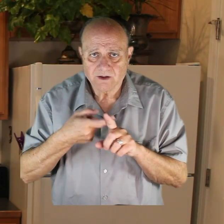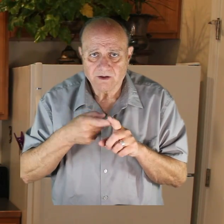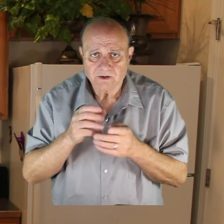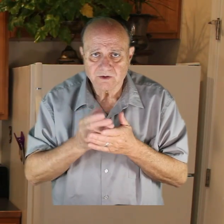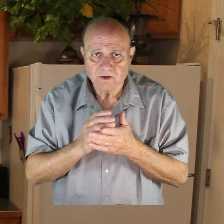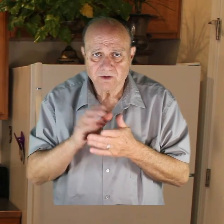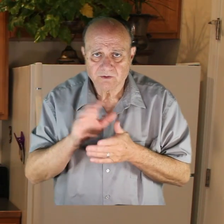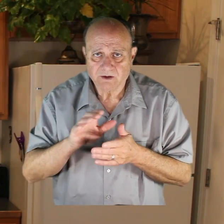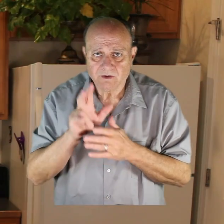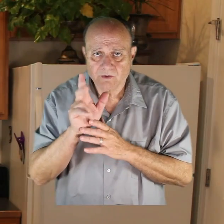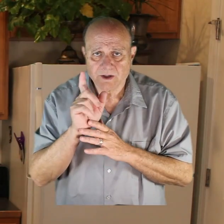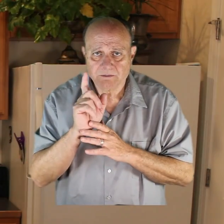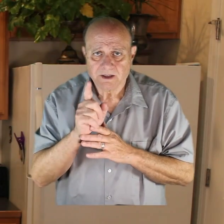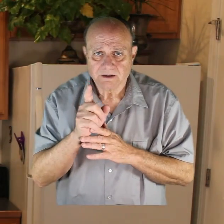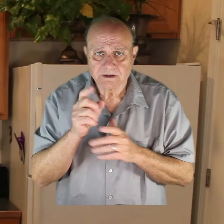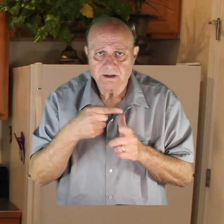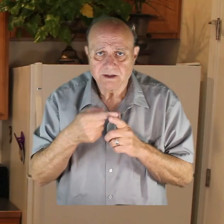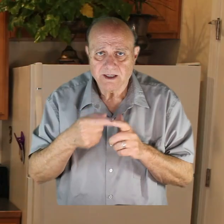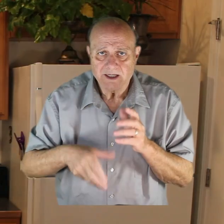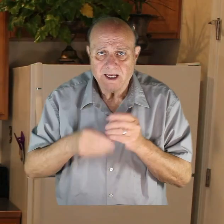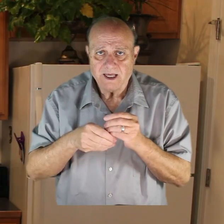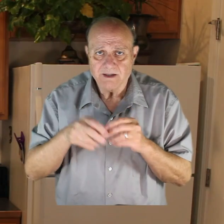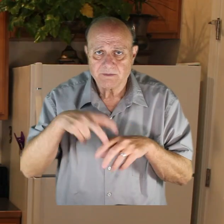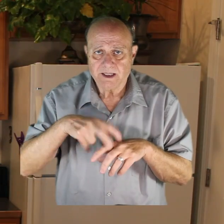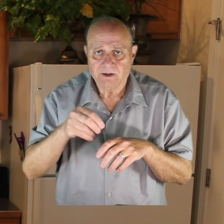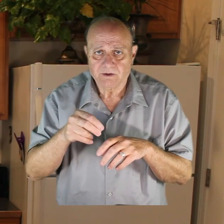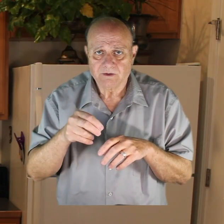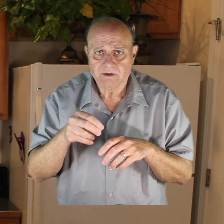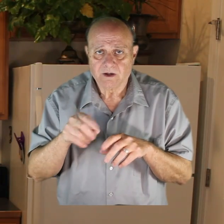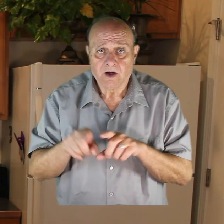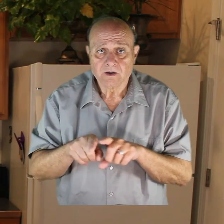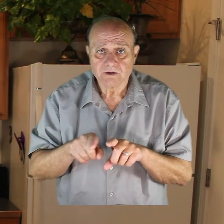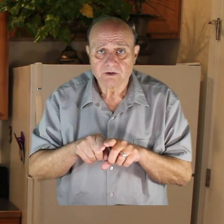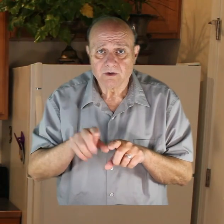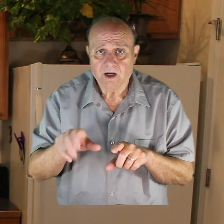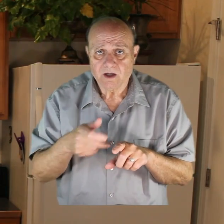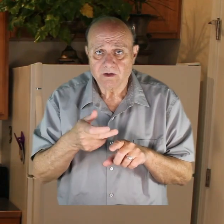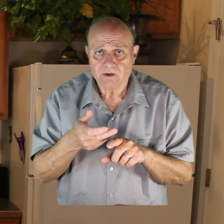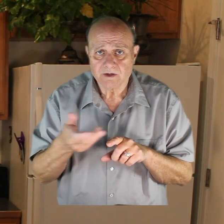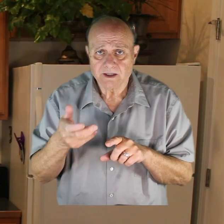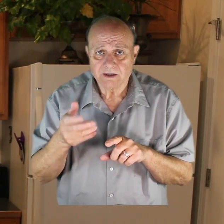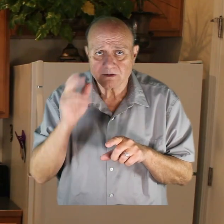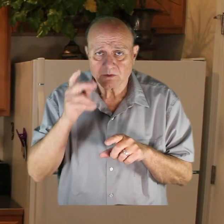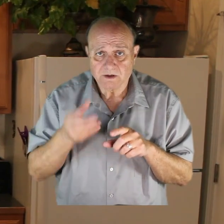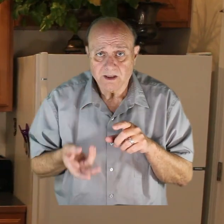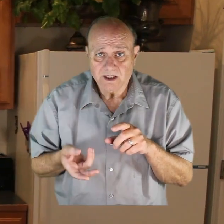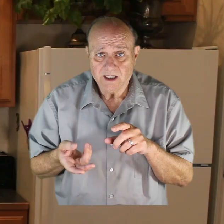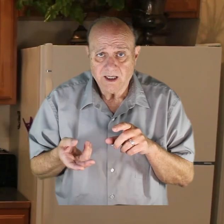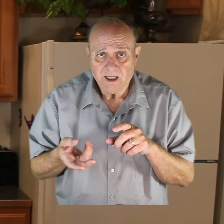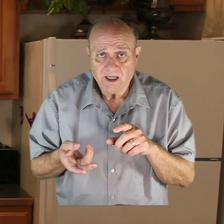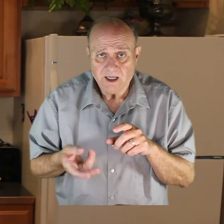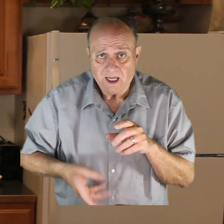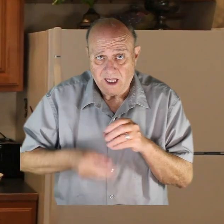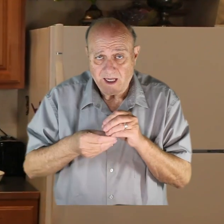for about 3 minutes and then add the potato. The other two ingredients that I'll be adding is, first of all, is cut corn on